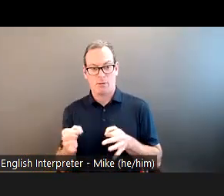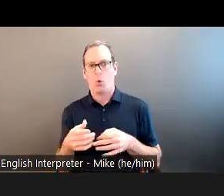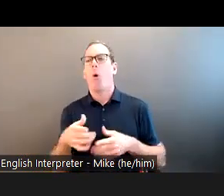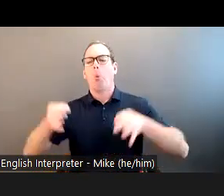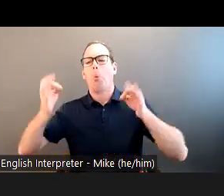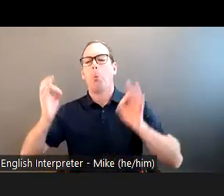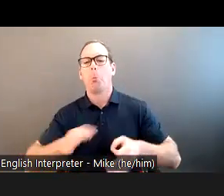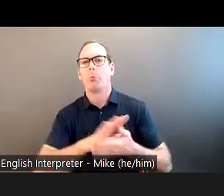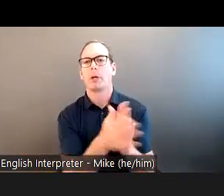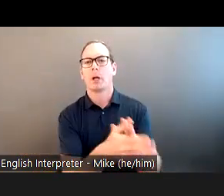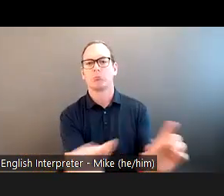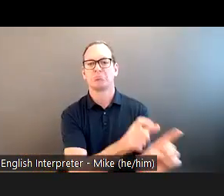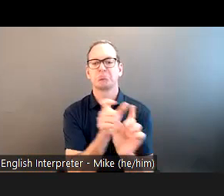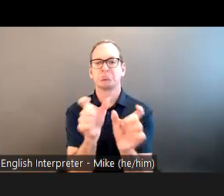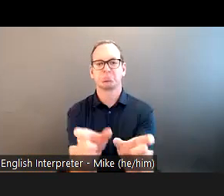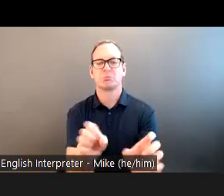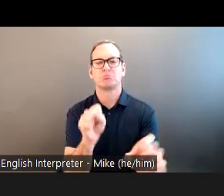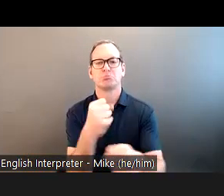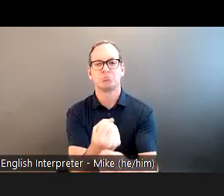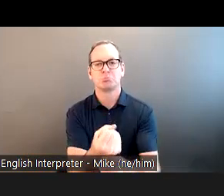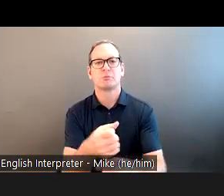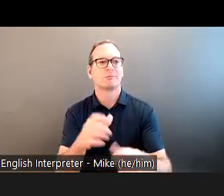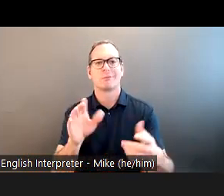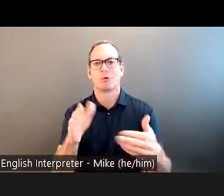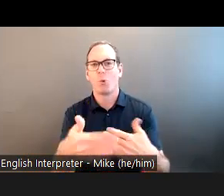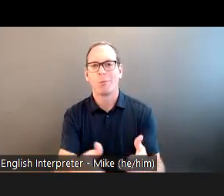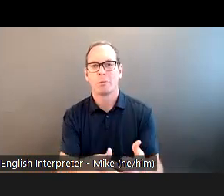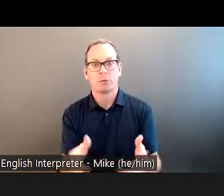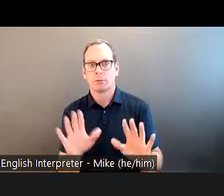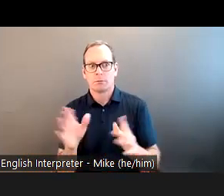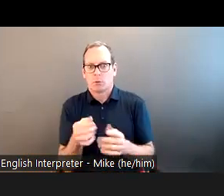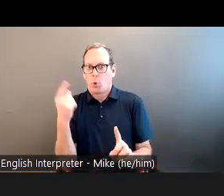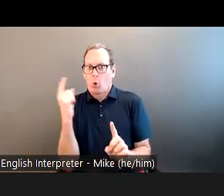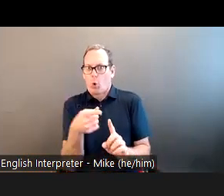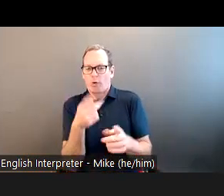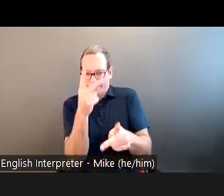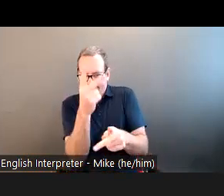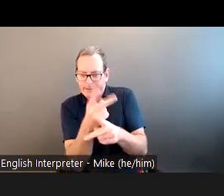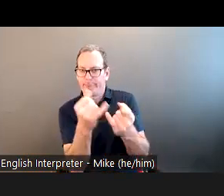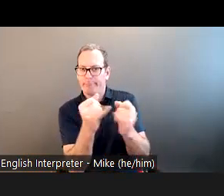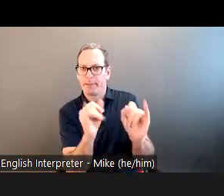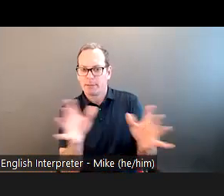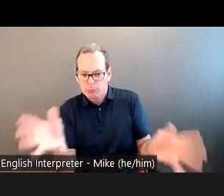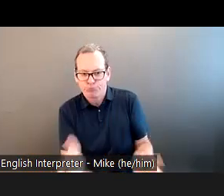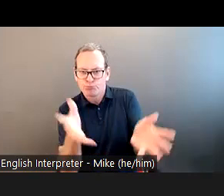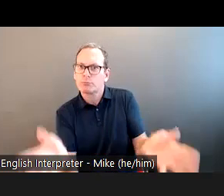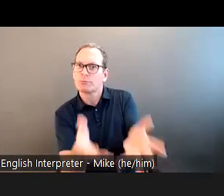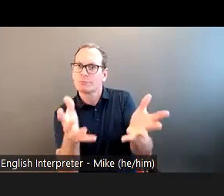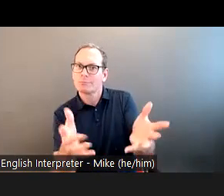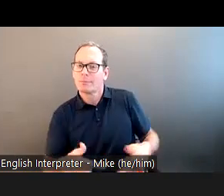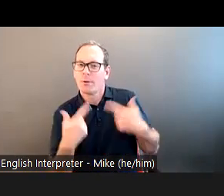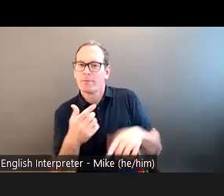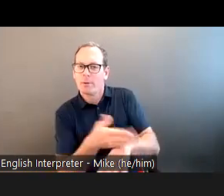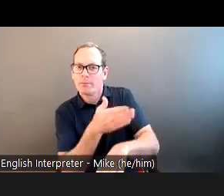person in a room and make sure that they can't do anything. You want them to still be independent and ensure you're not closing the walls in on